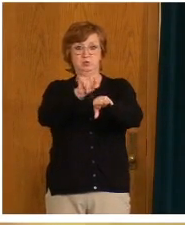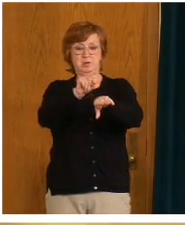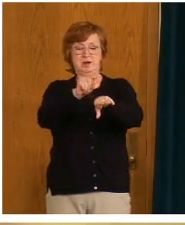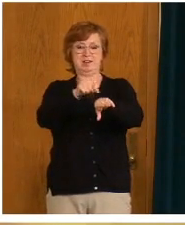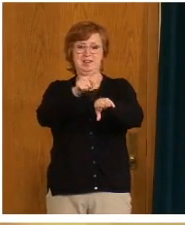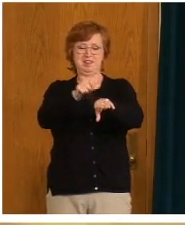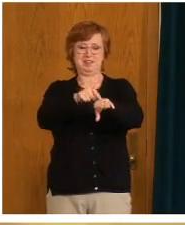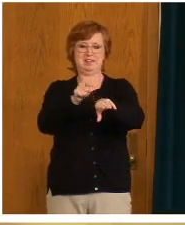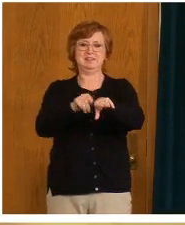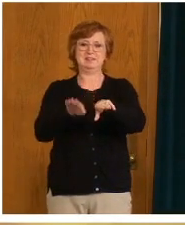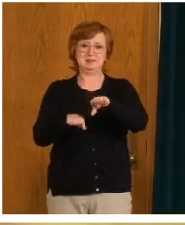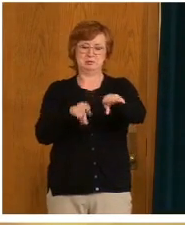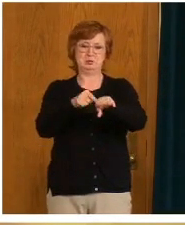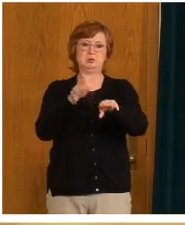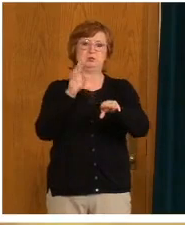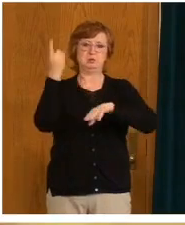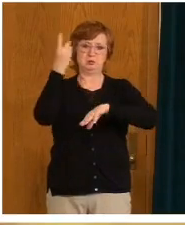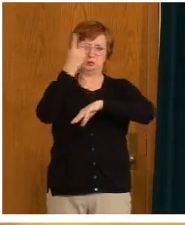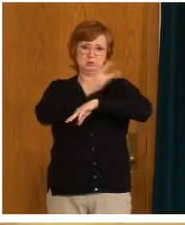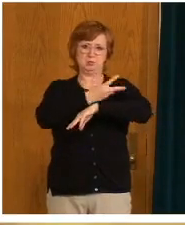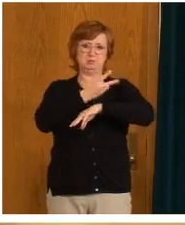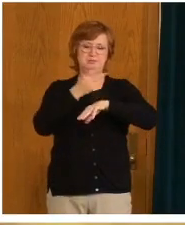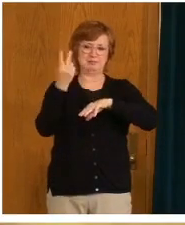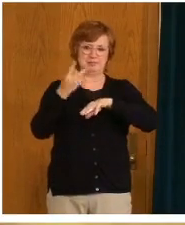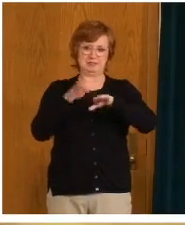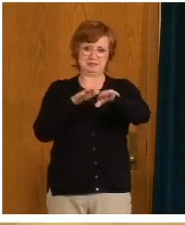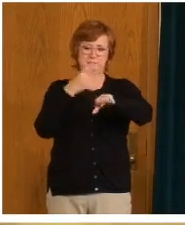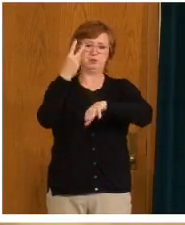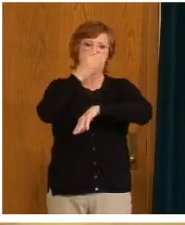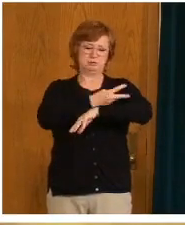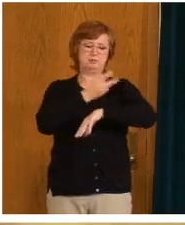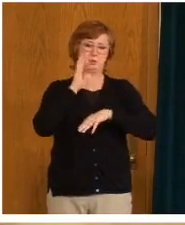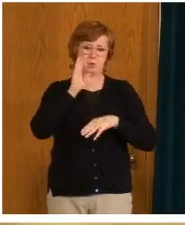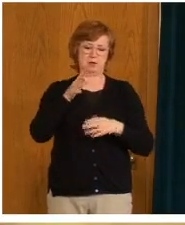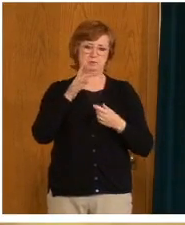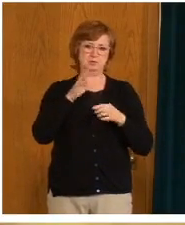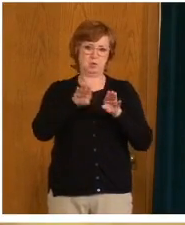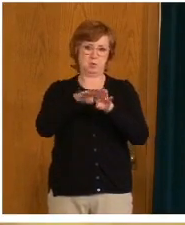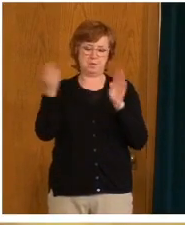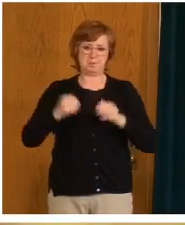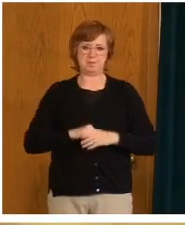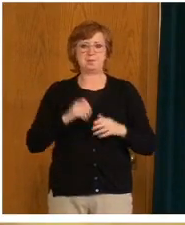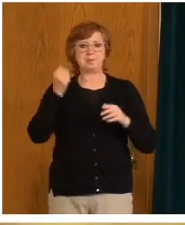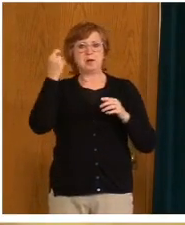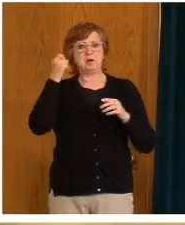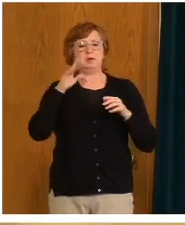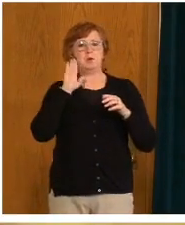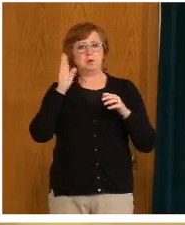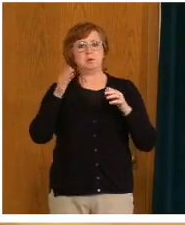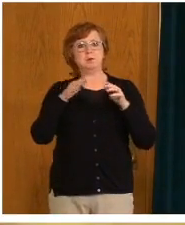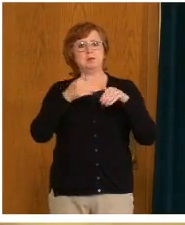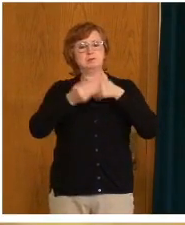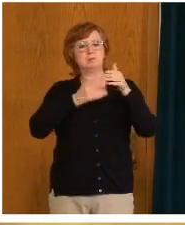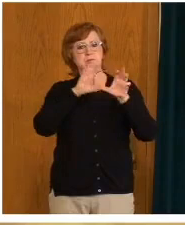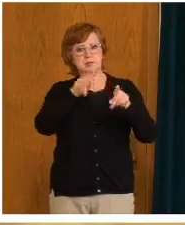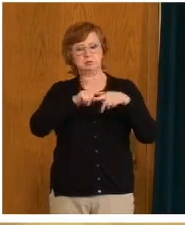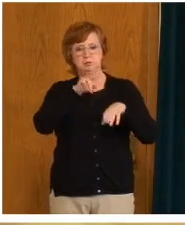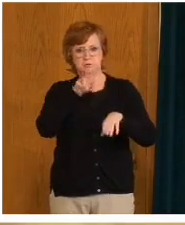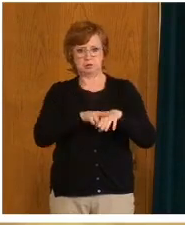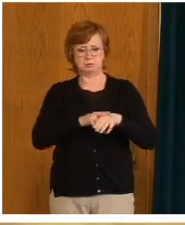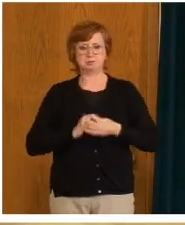a great summer in Saskatchewan. As more people continue to get vaccinated and things start to get back to normal in our great